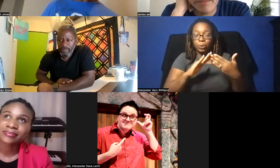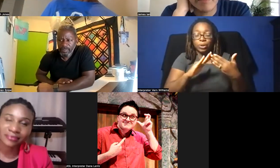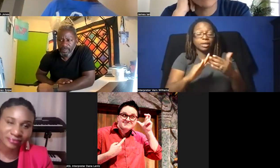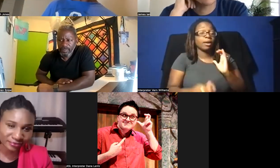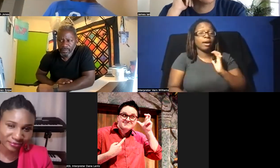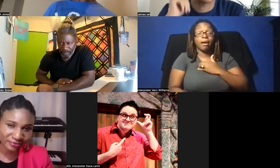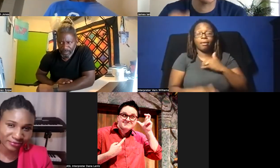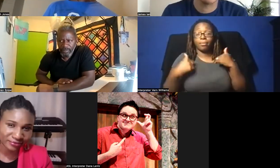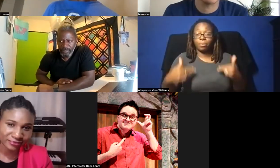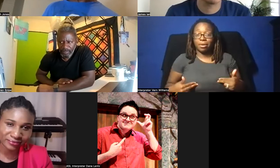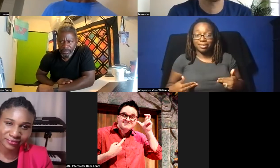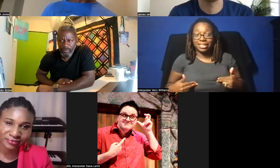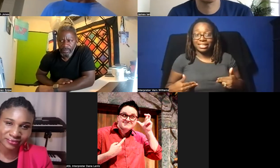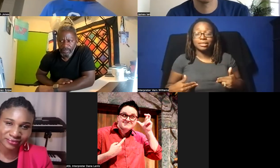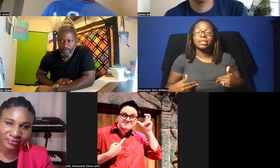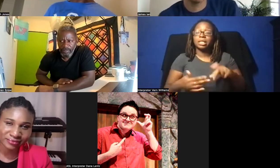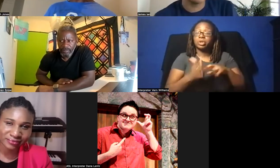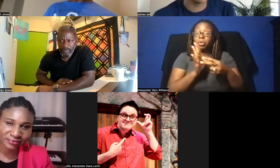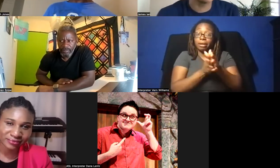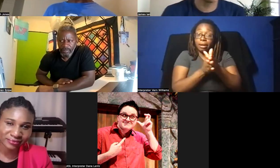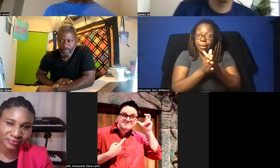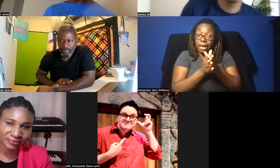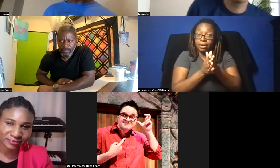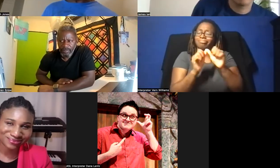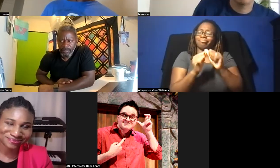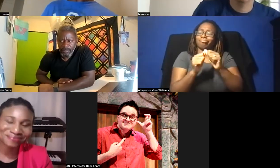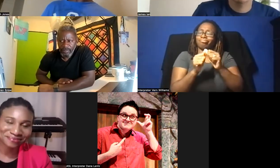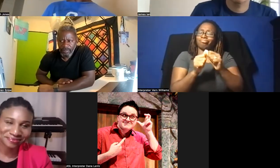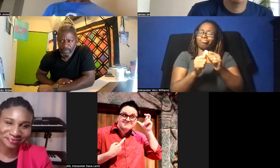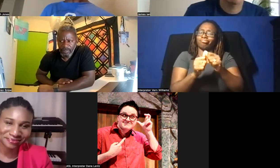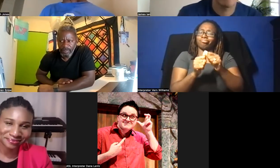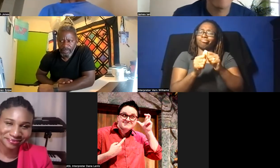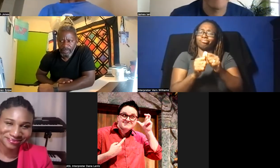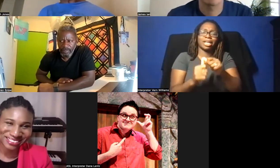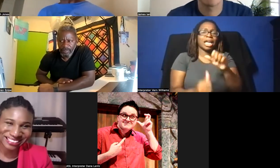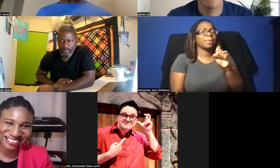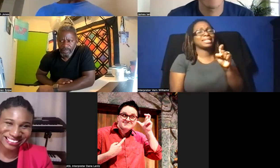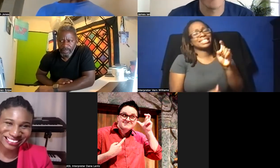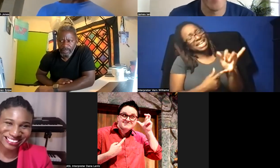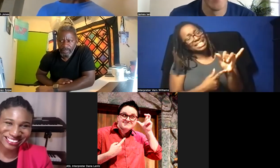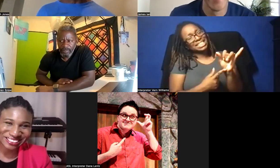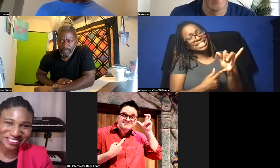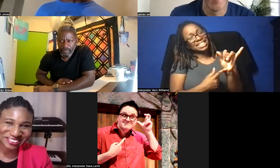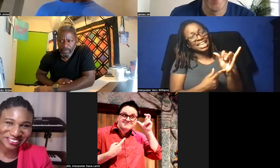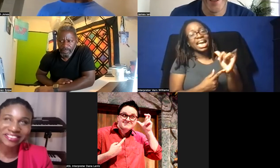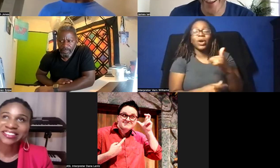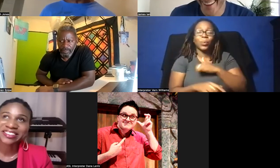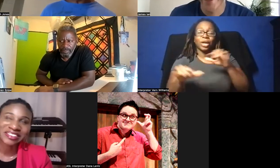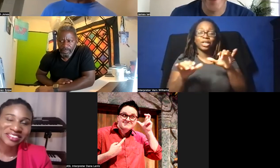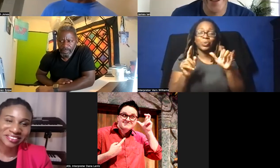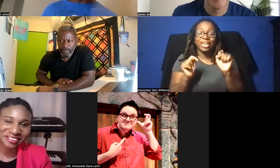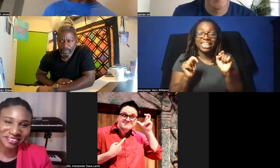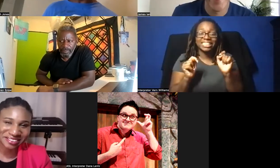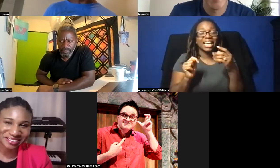humanity. So aspirationally, just keep doing what we're doing and being sexy as we are, as we do it, and floating